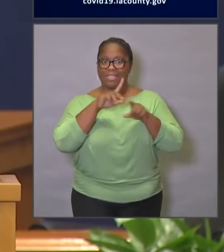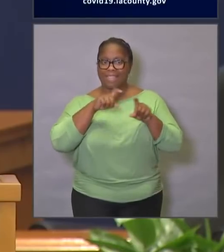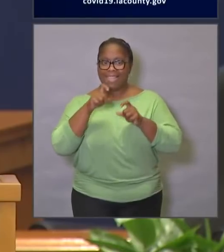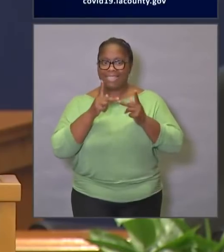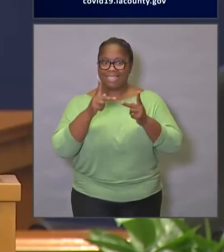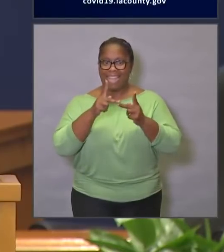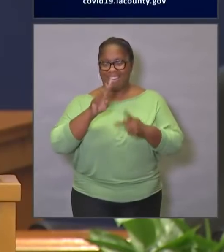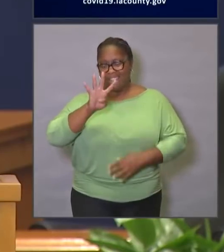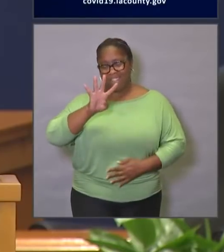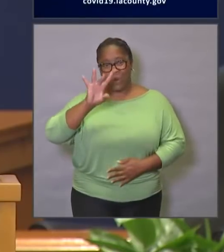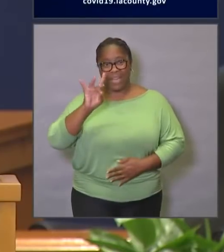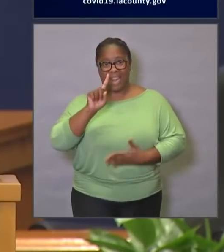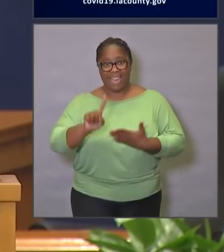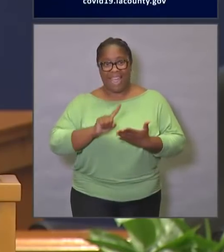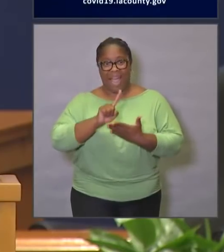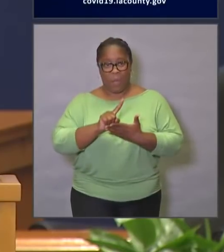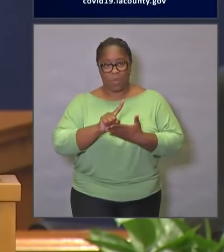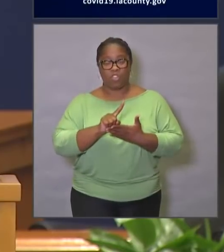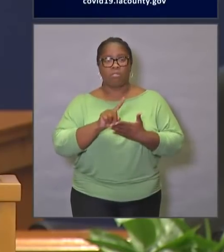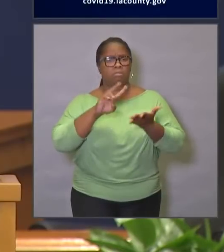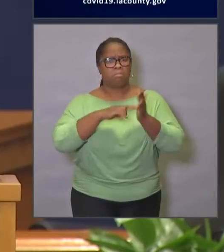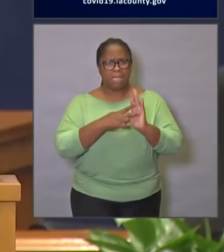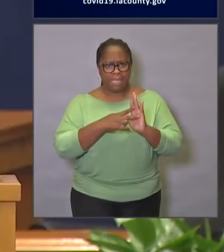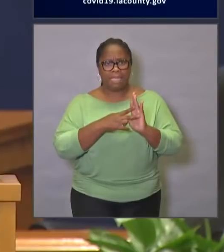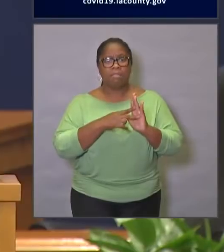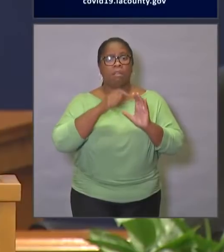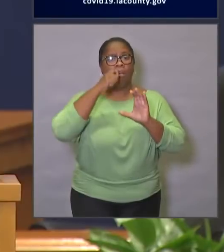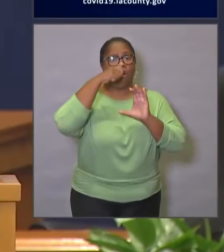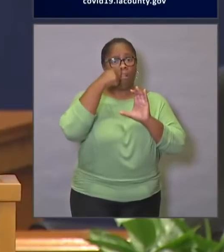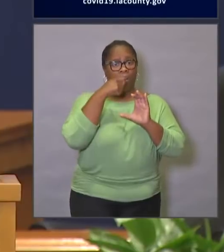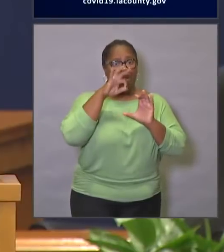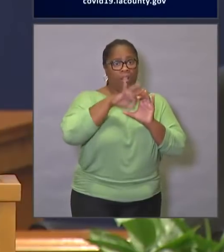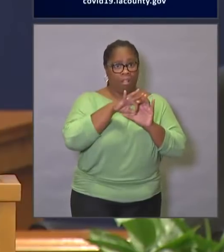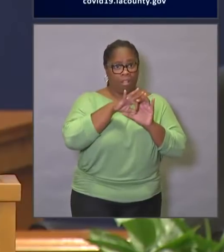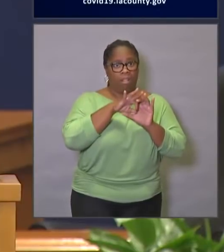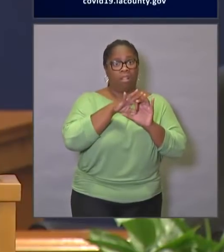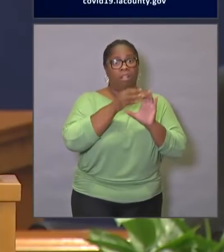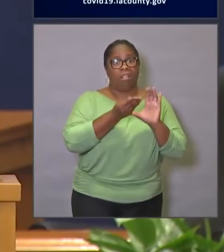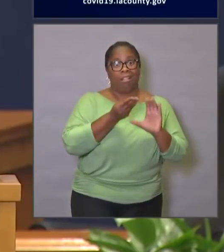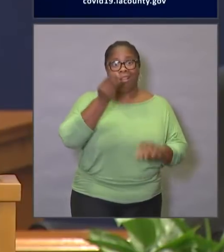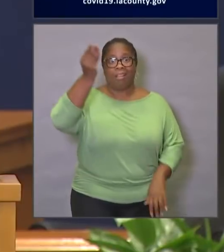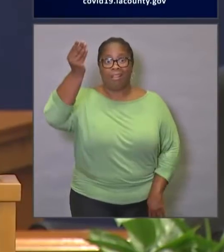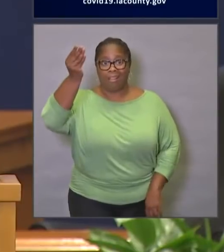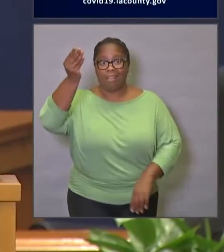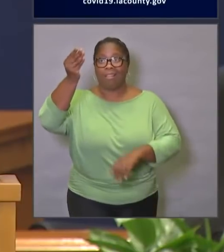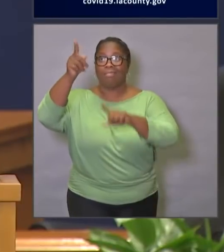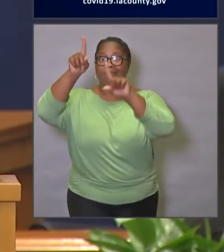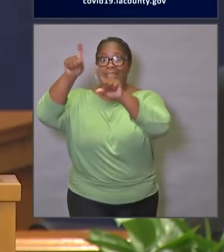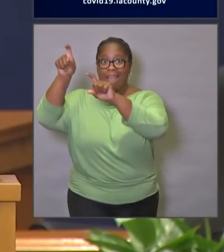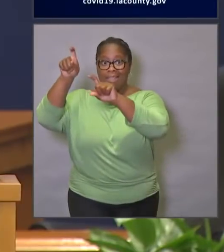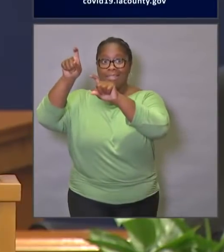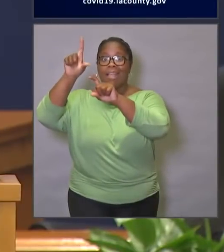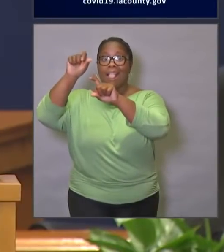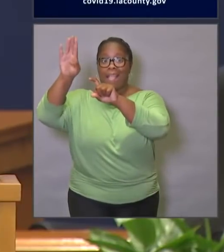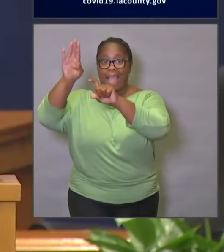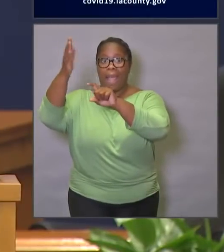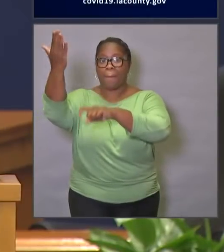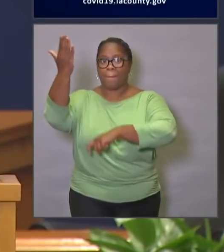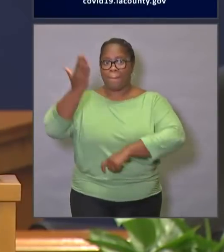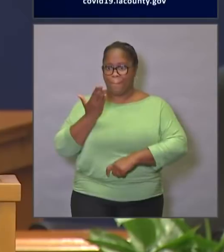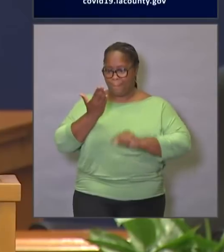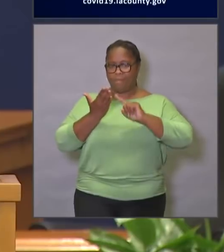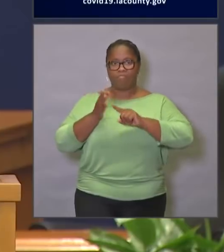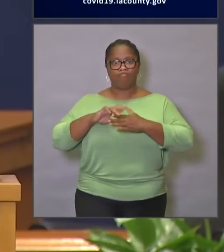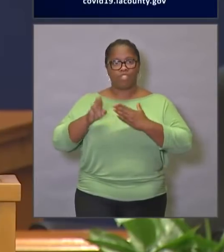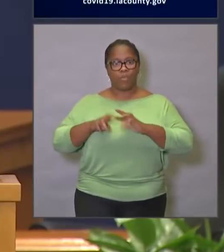This is reported from the time in which the sample is collected to the time in which the results are posted within Healthvana. The